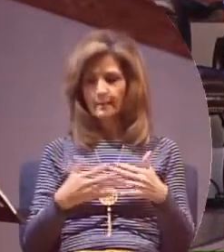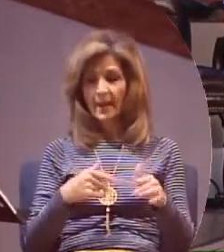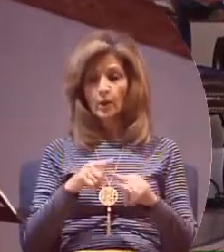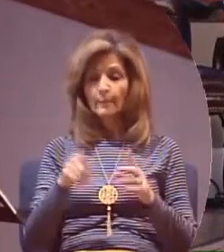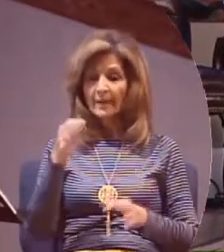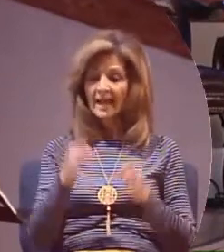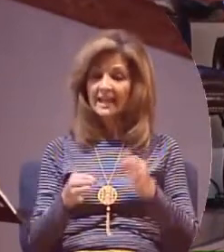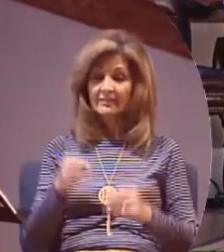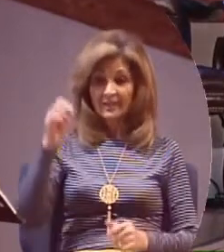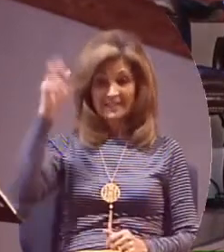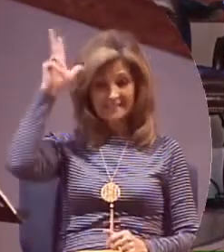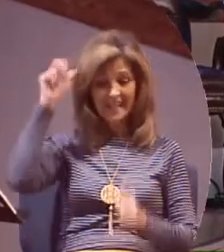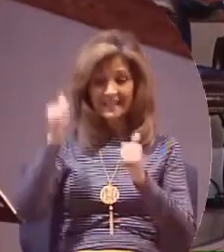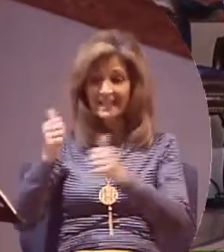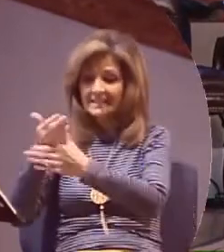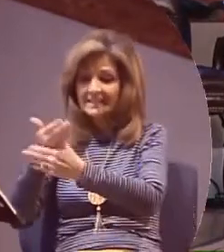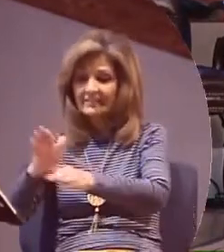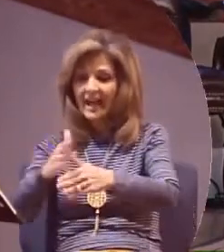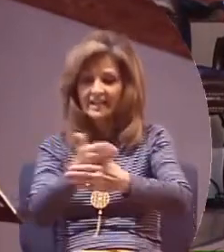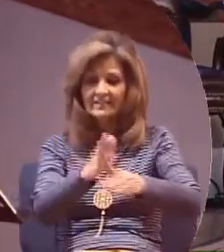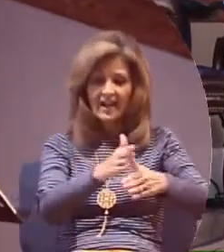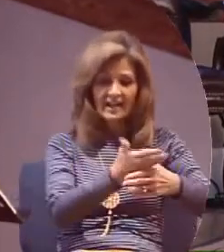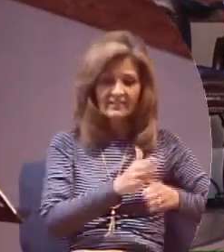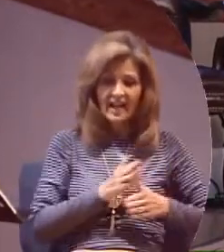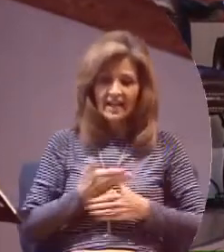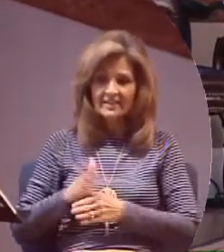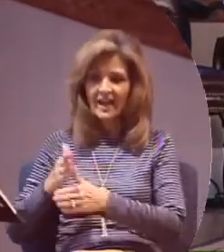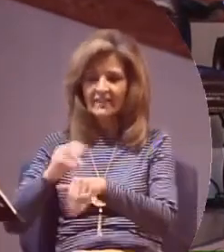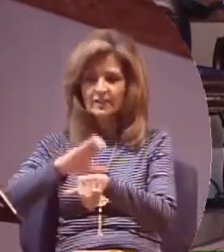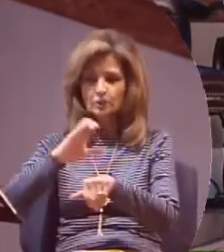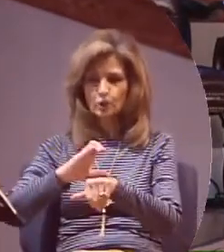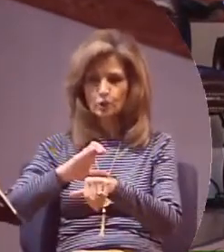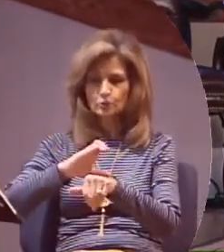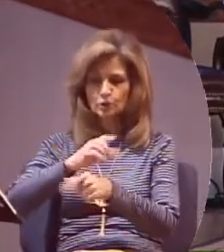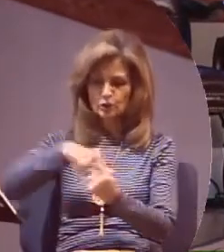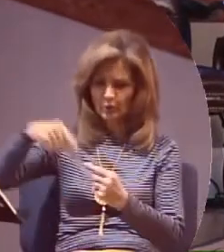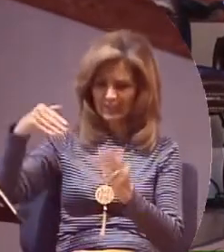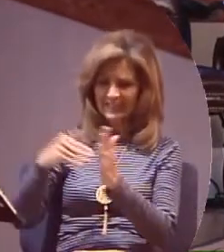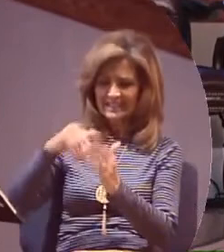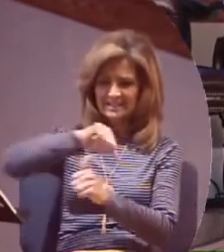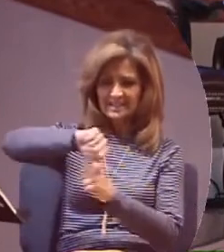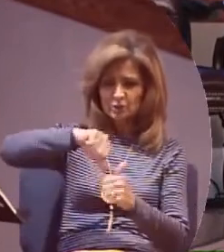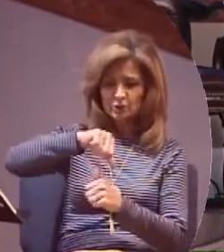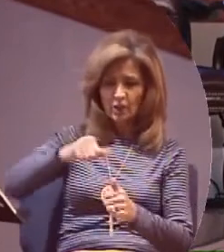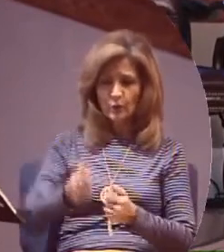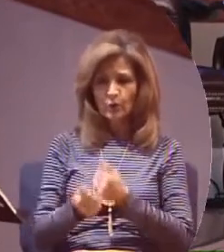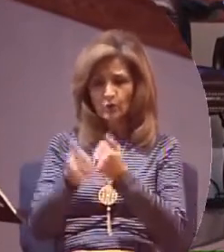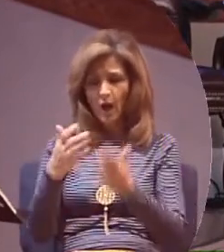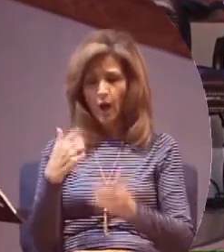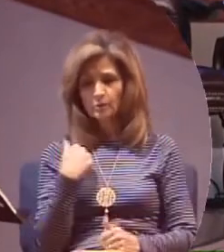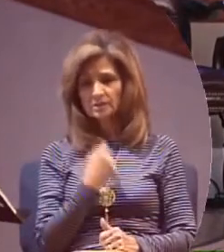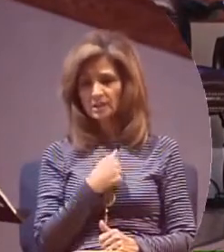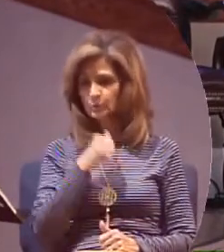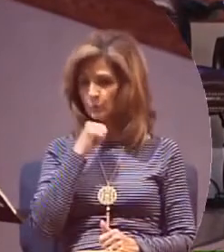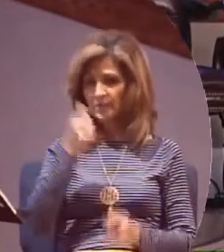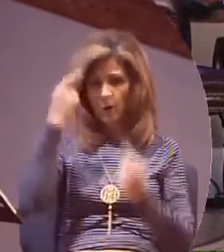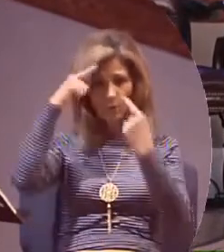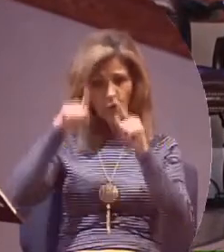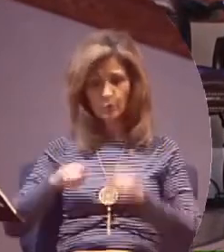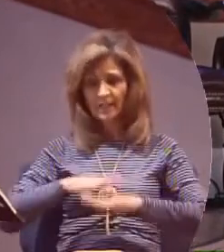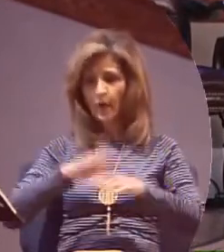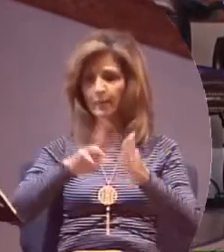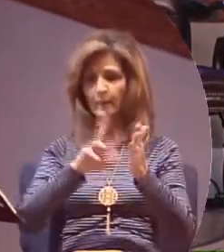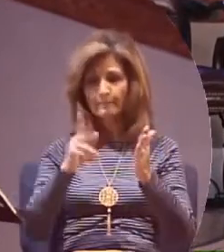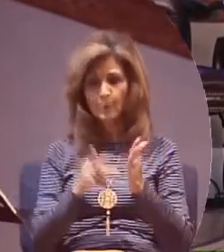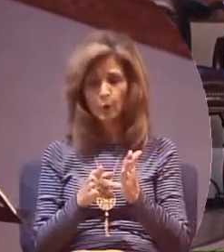if he can split us up, man, if he can get us to turn on one another, if he can bring us to the place that we no longer agree on the